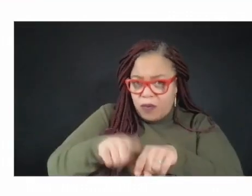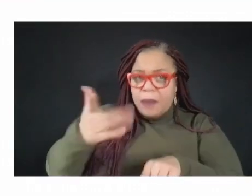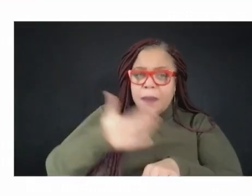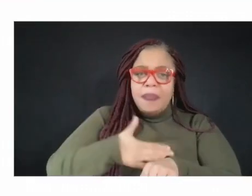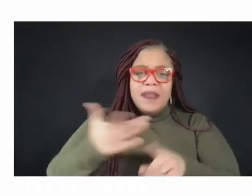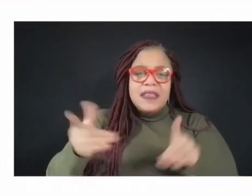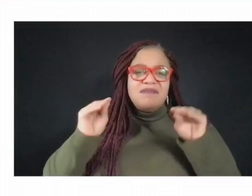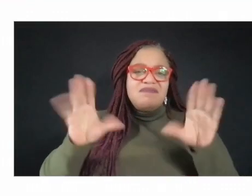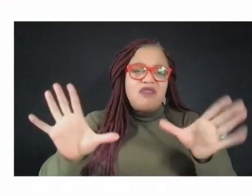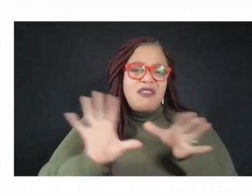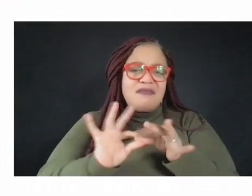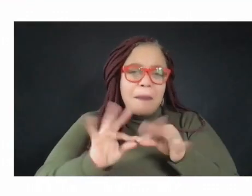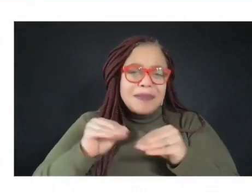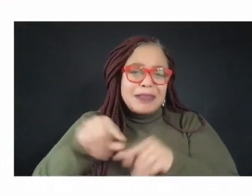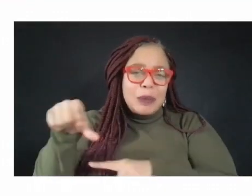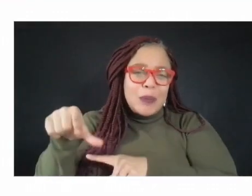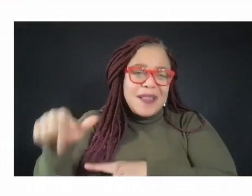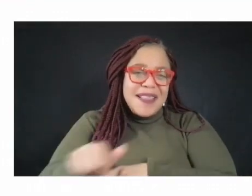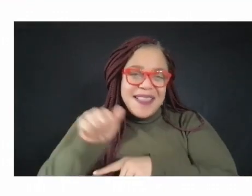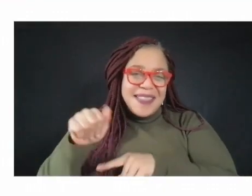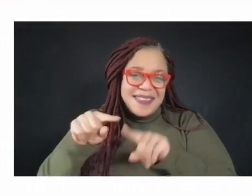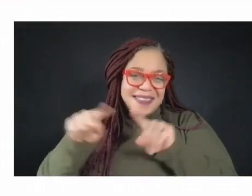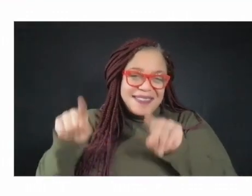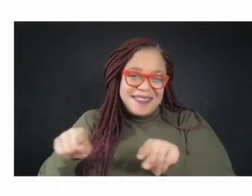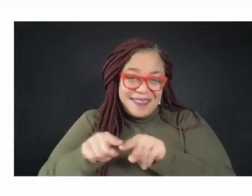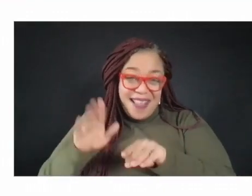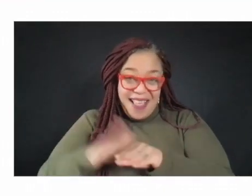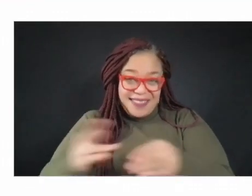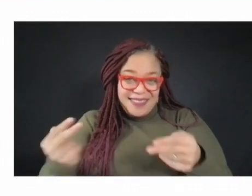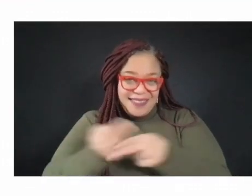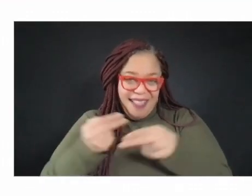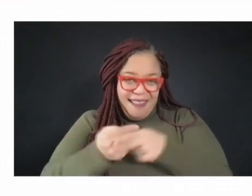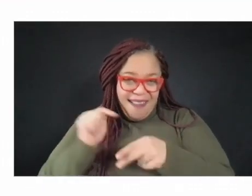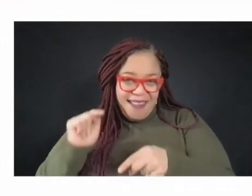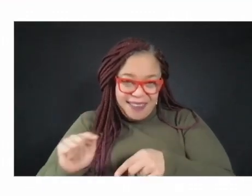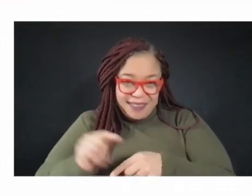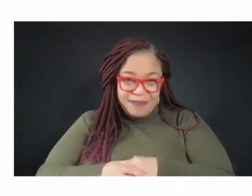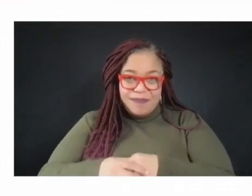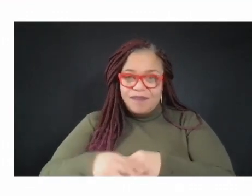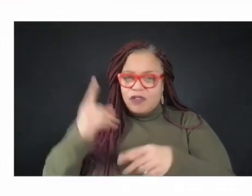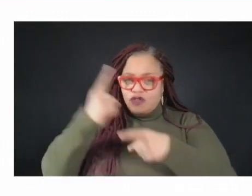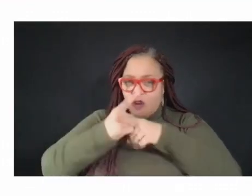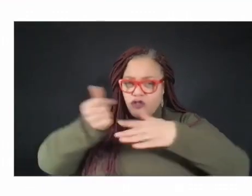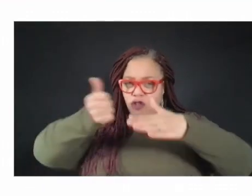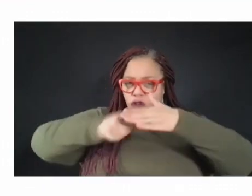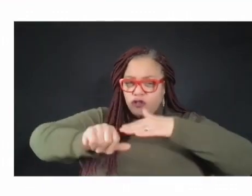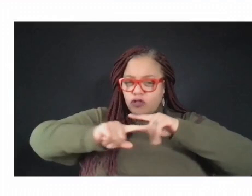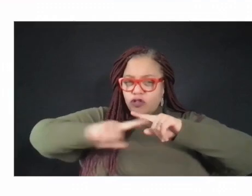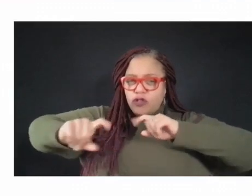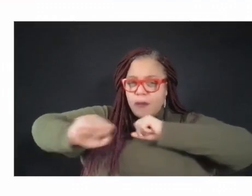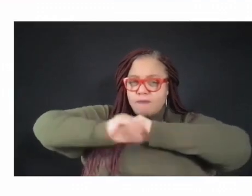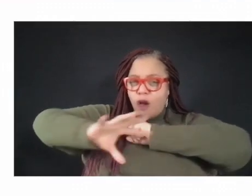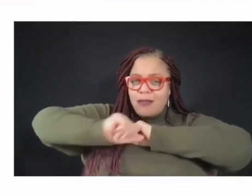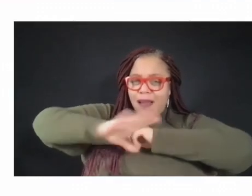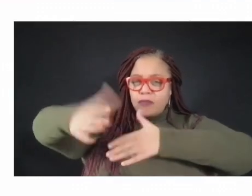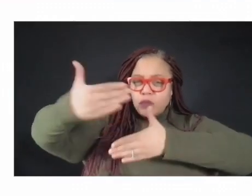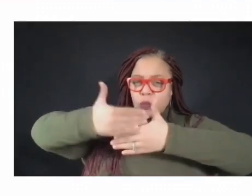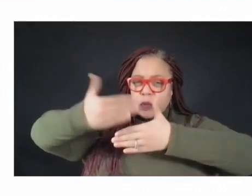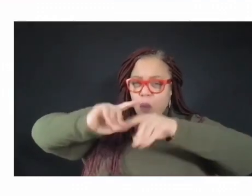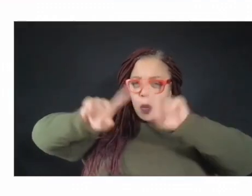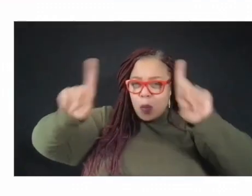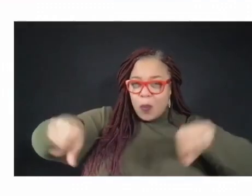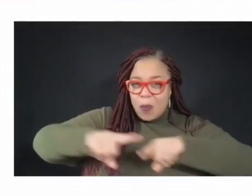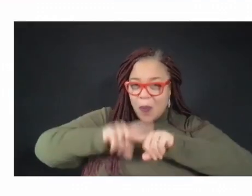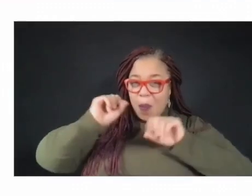portion on the Slido right underneath the broadcast window on the main event page, and